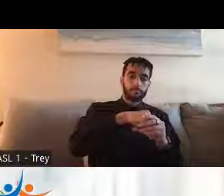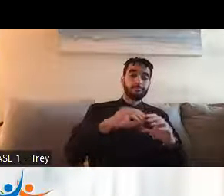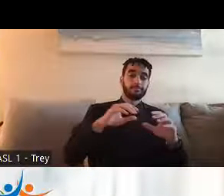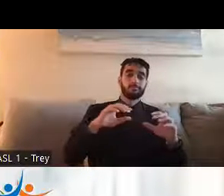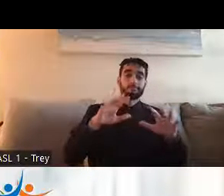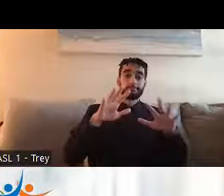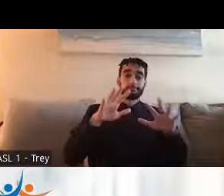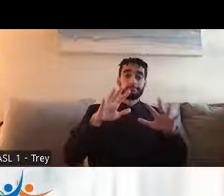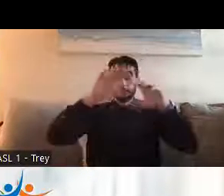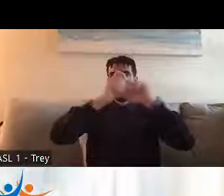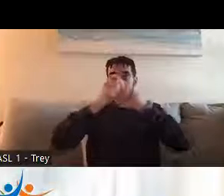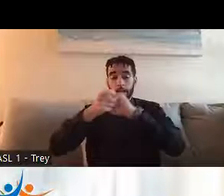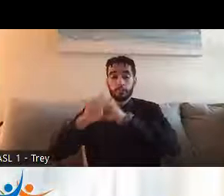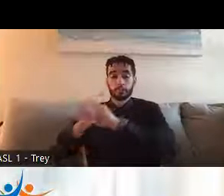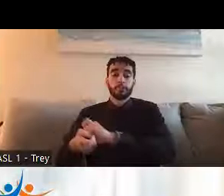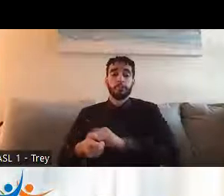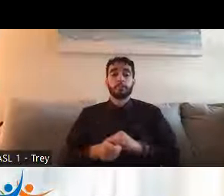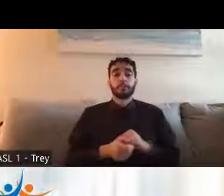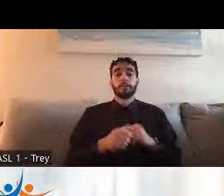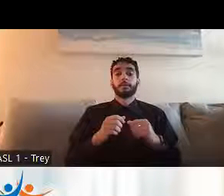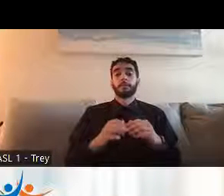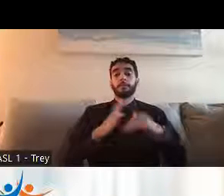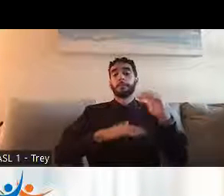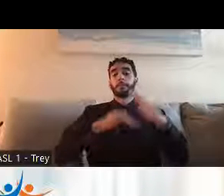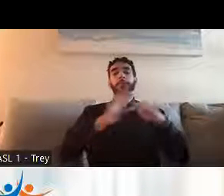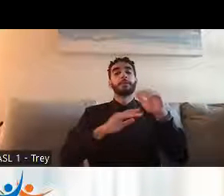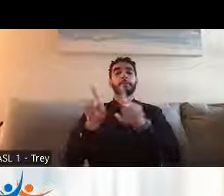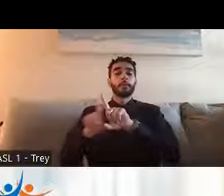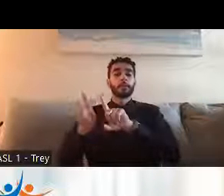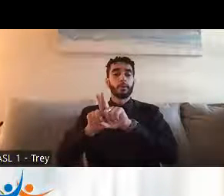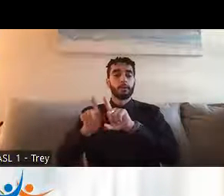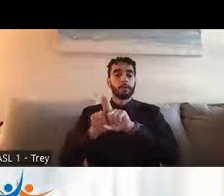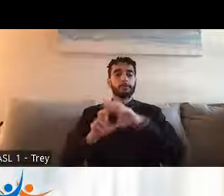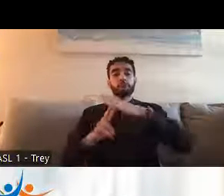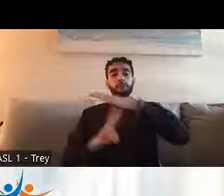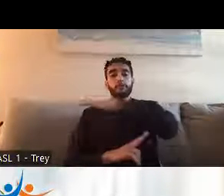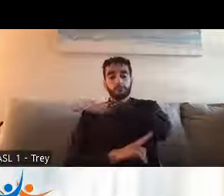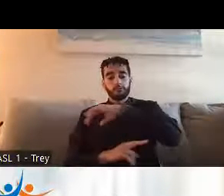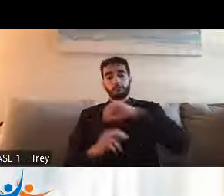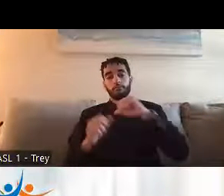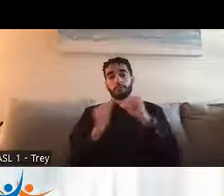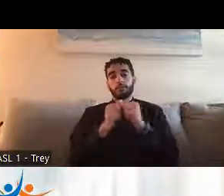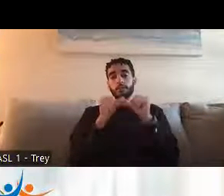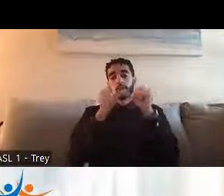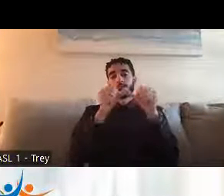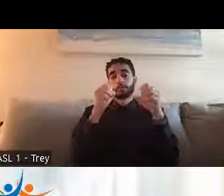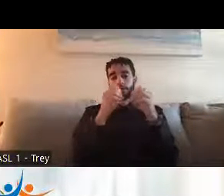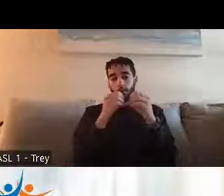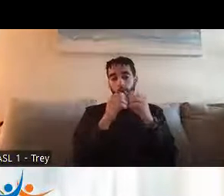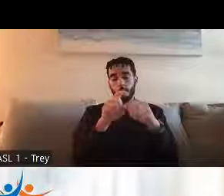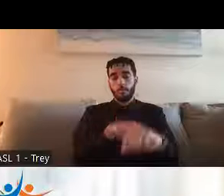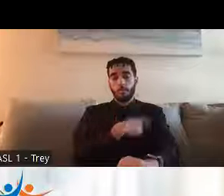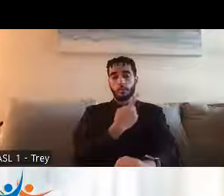increasing sustainability, building partnerships and infrastructure to do Healthy Brain Initiative work more long-term, and fund